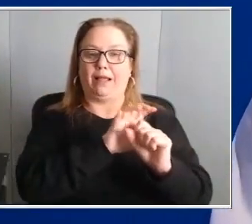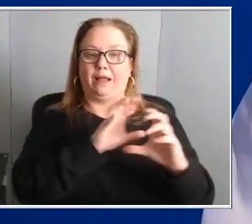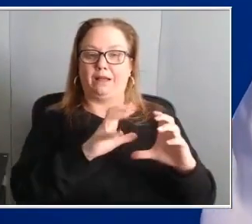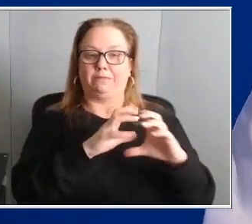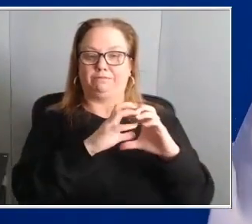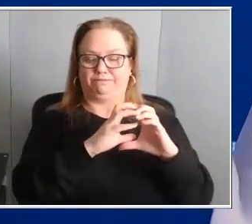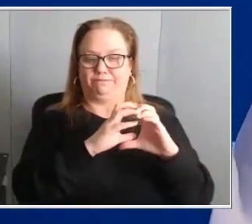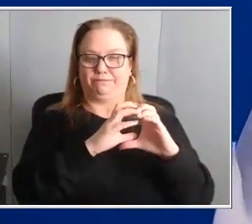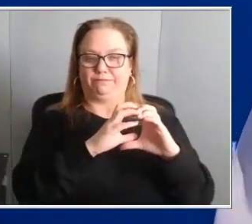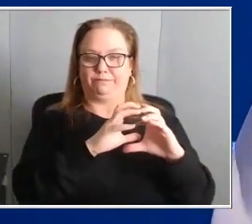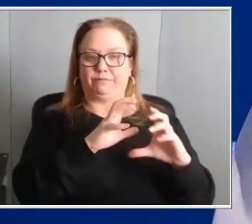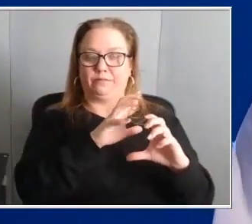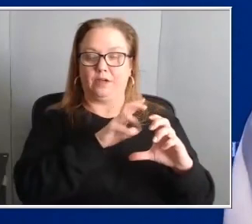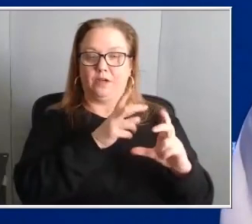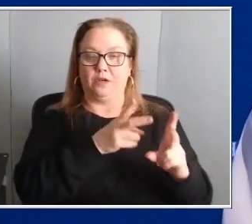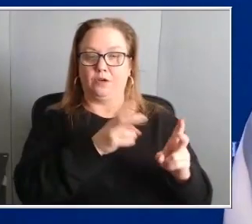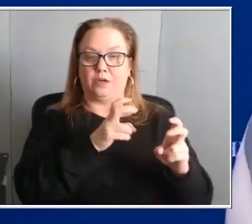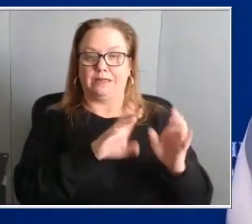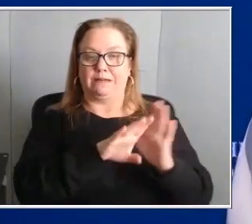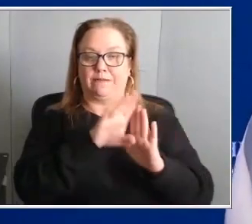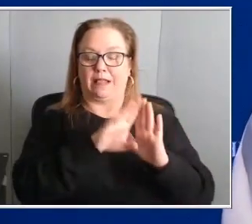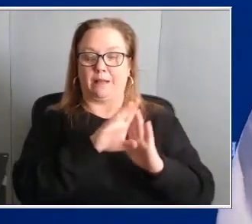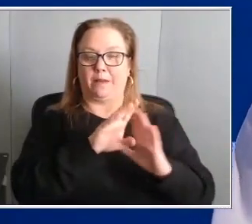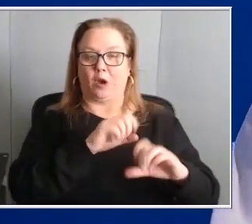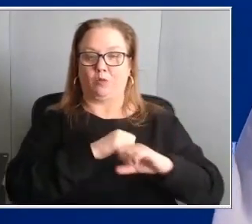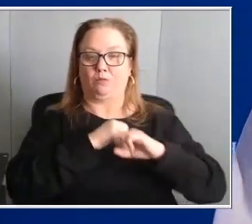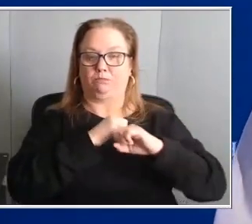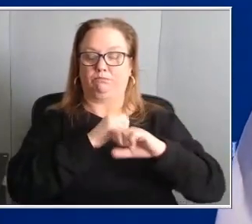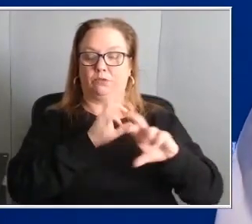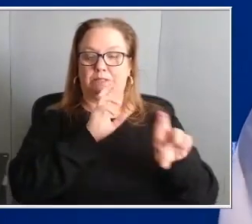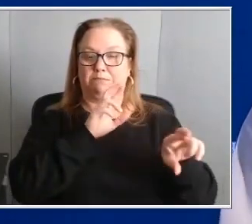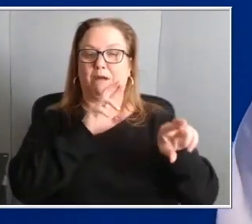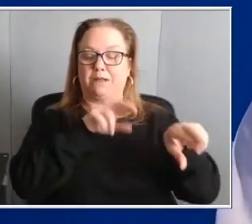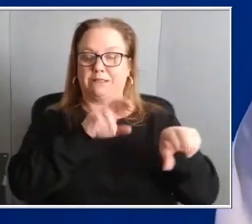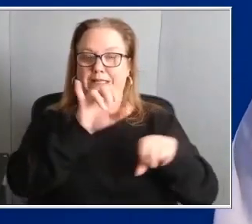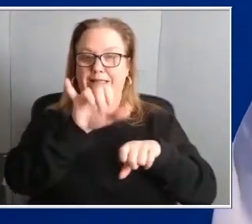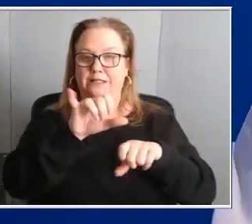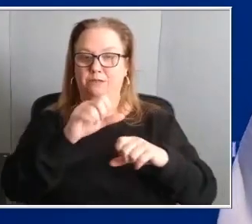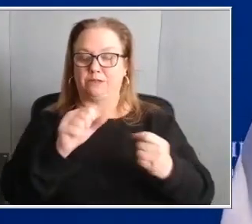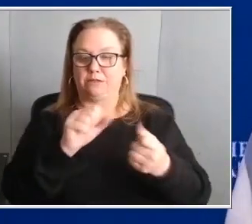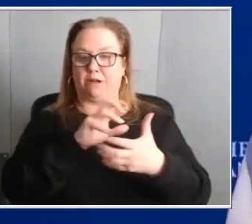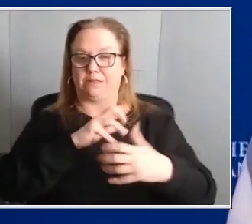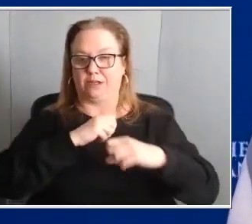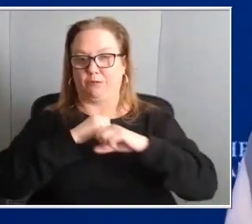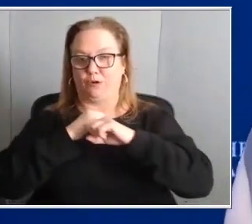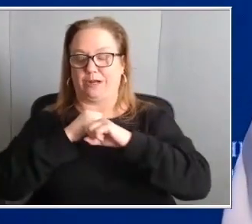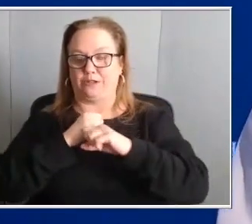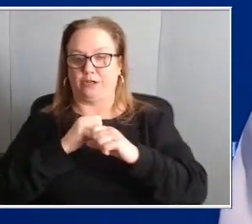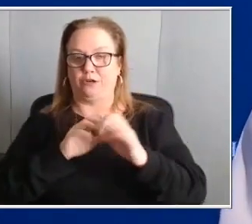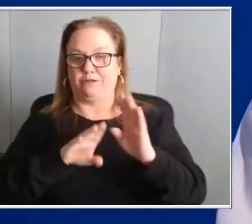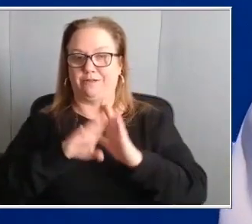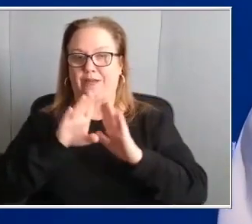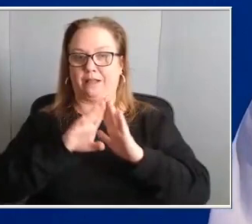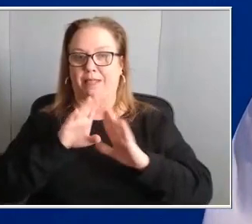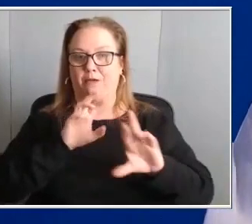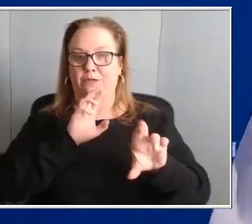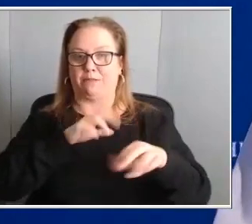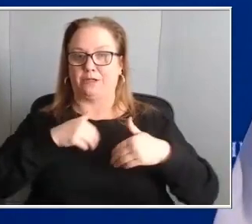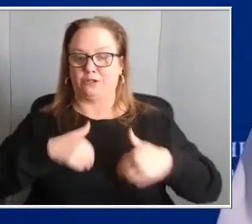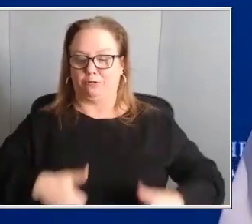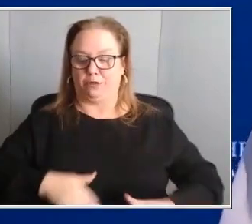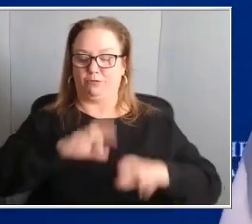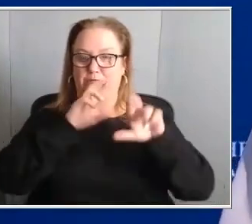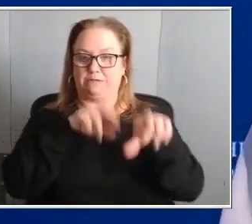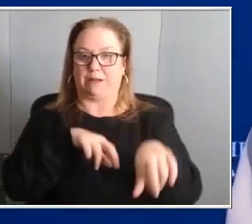conformation which you are able to develop an immune response to, and that is what's causing that protection. You develop that immune response to that so that when you